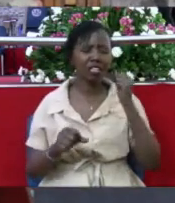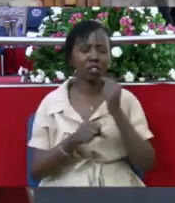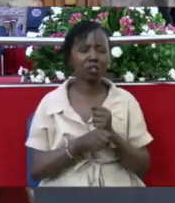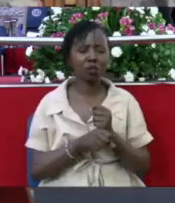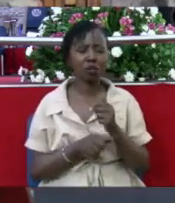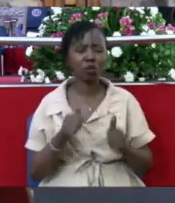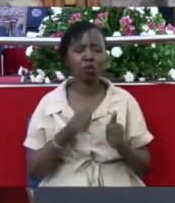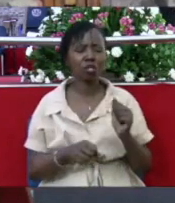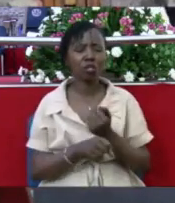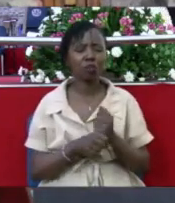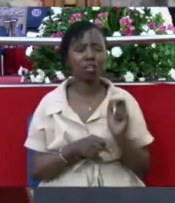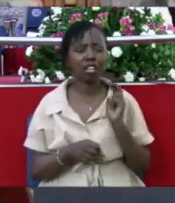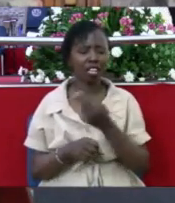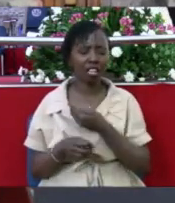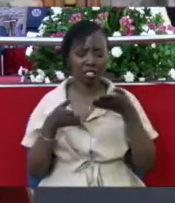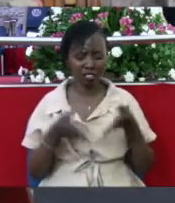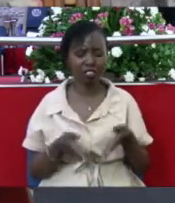this position,